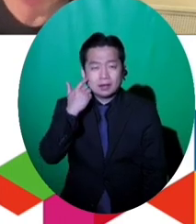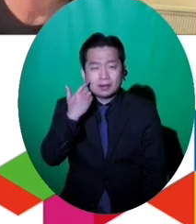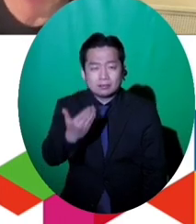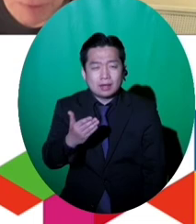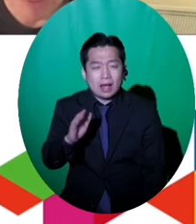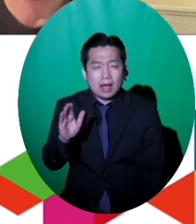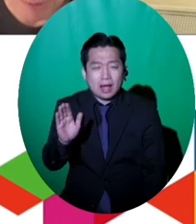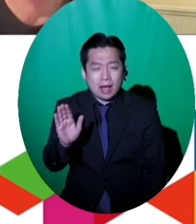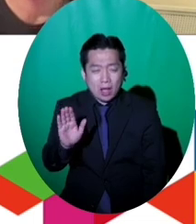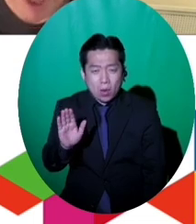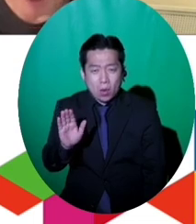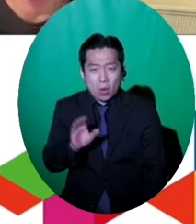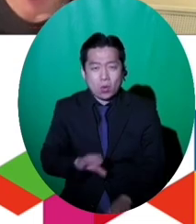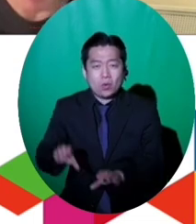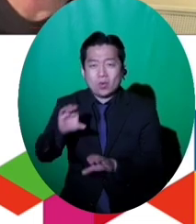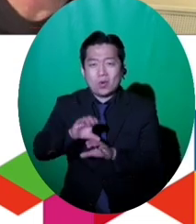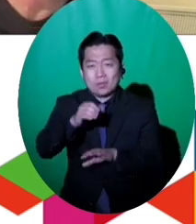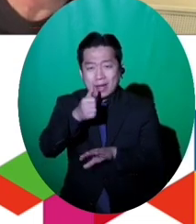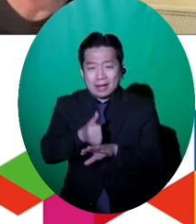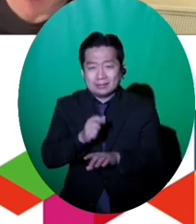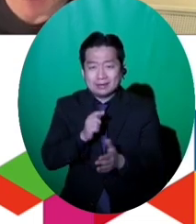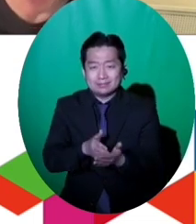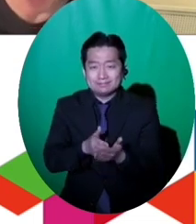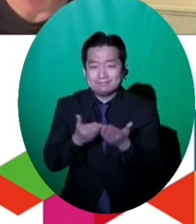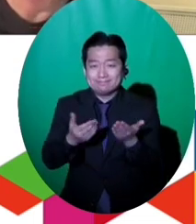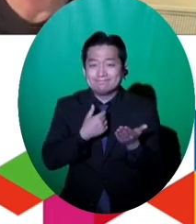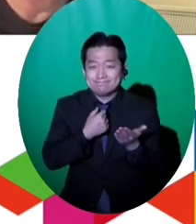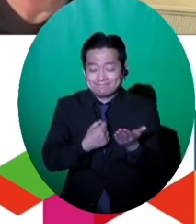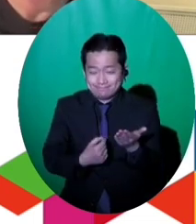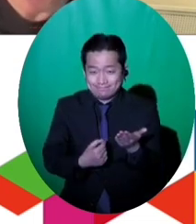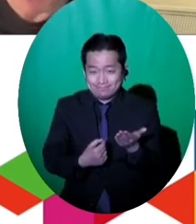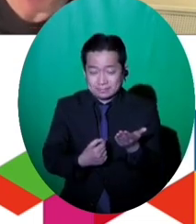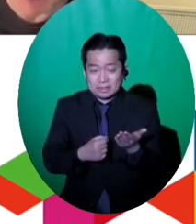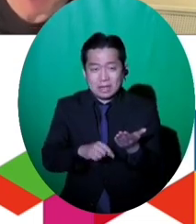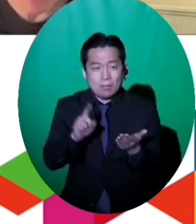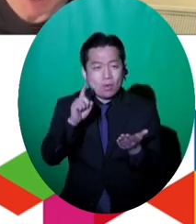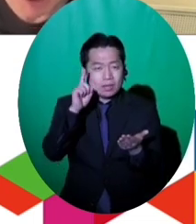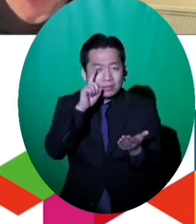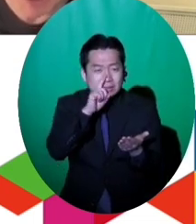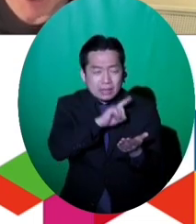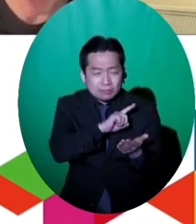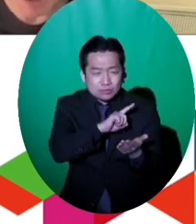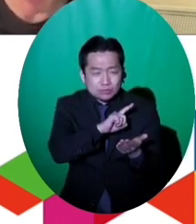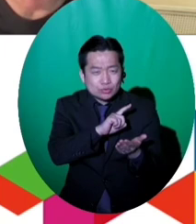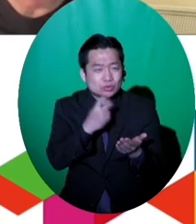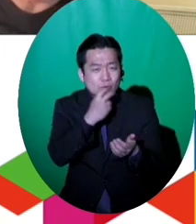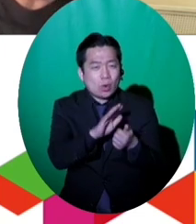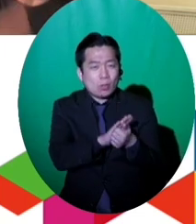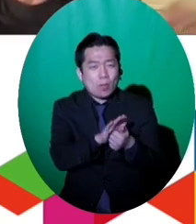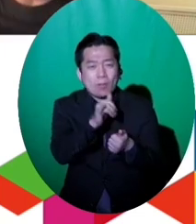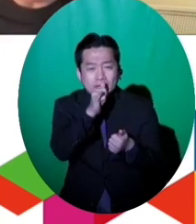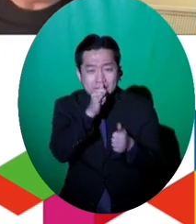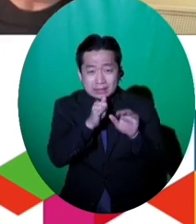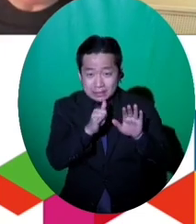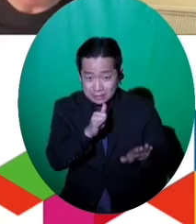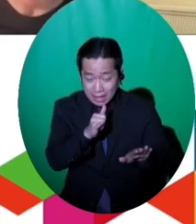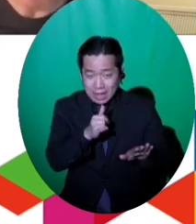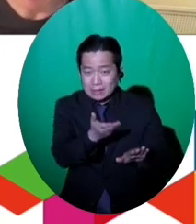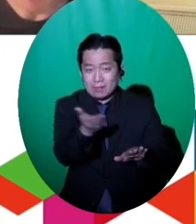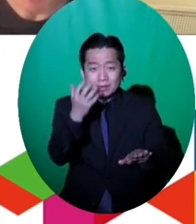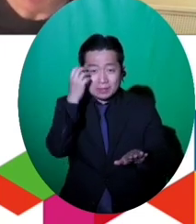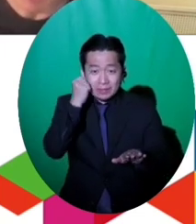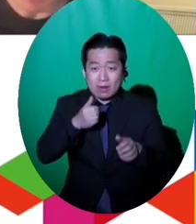there are also forms of bad care and evil mm-hmm. care. And you can't just say care and expect it to be